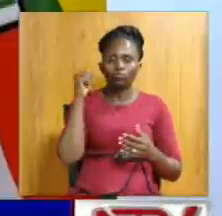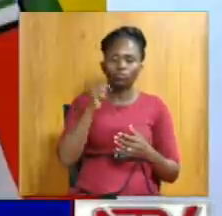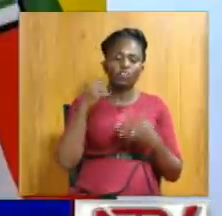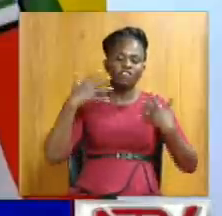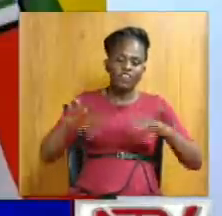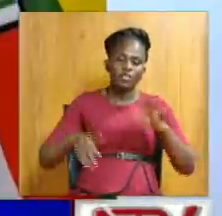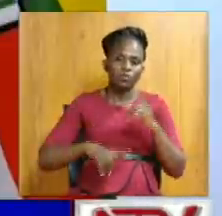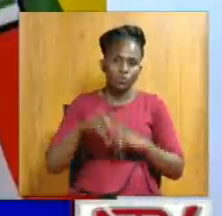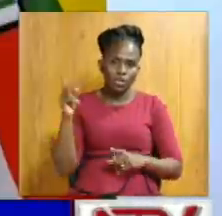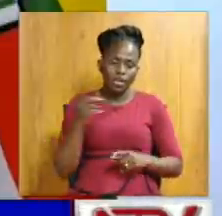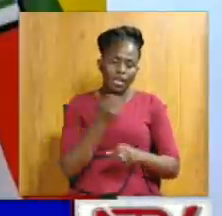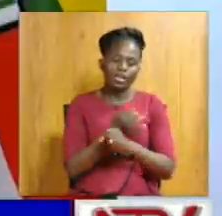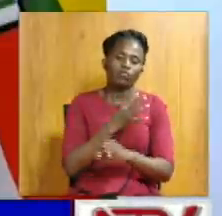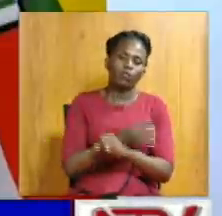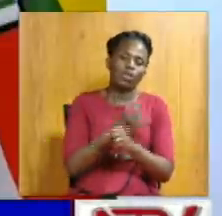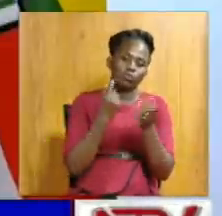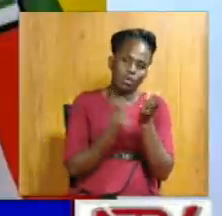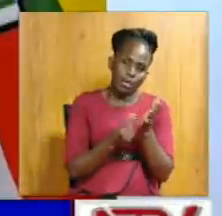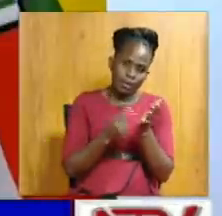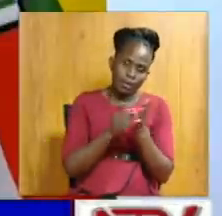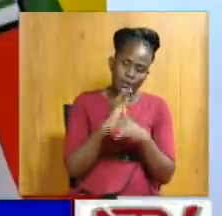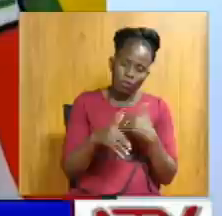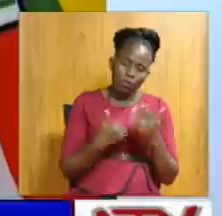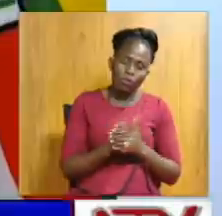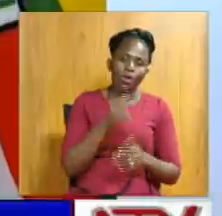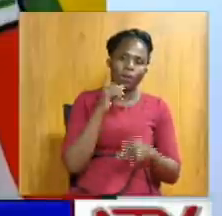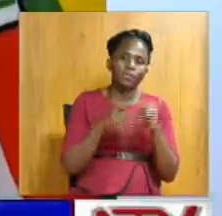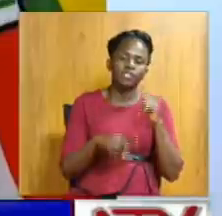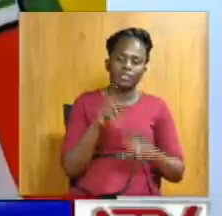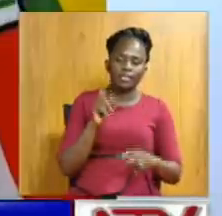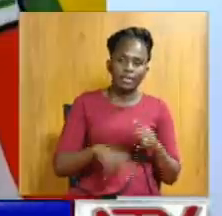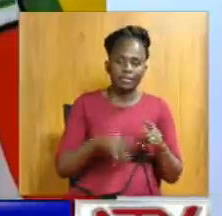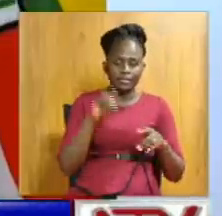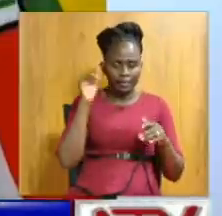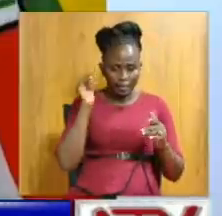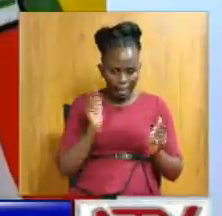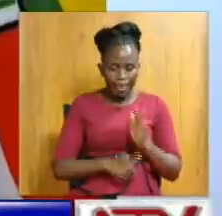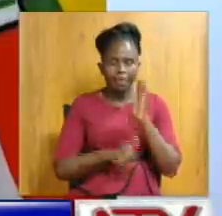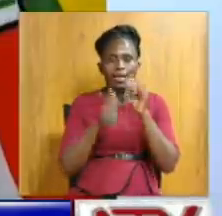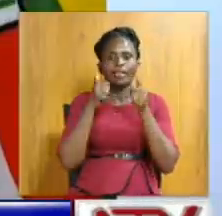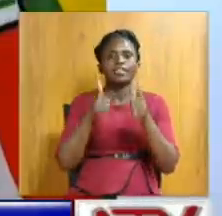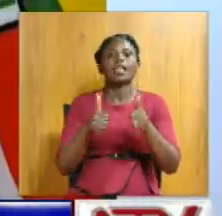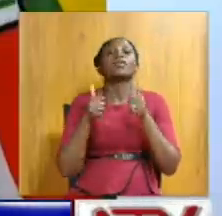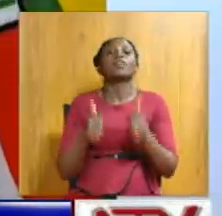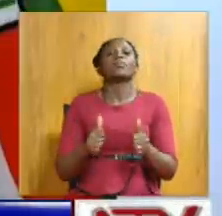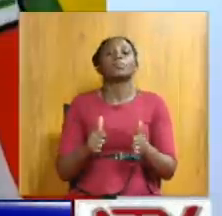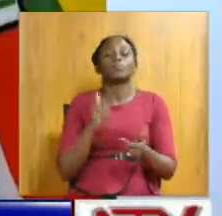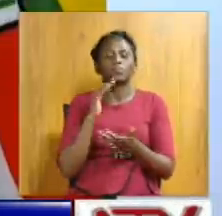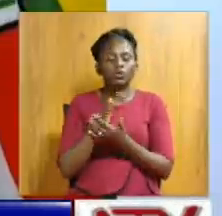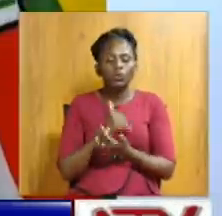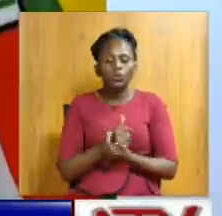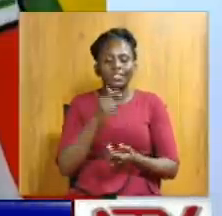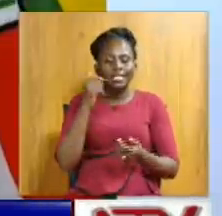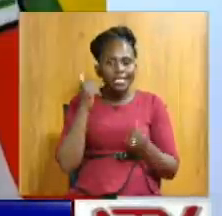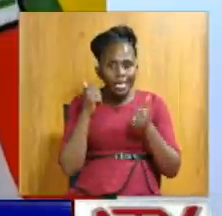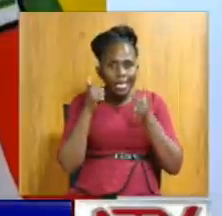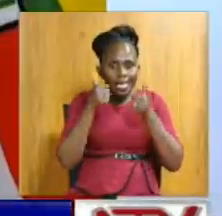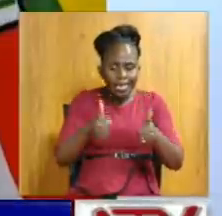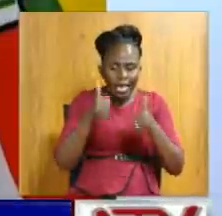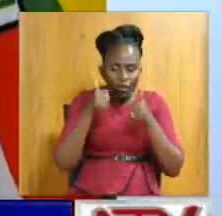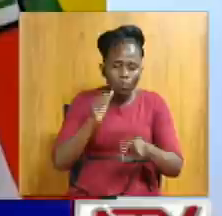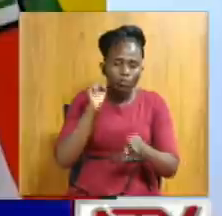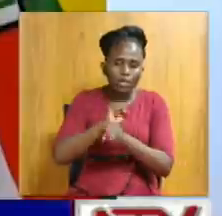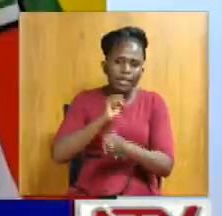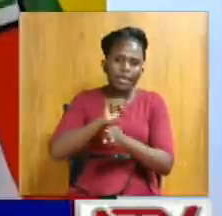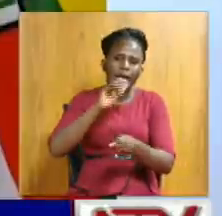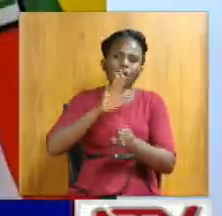Kayunga, Buganda, and the whole of Uganda are politically NRM territory. Why? It is because the NRM has done more for those